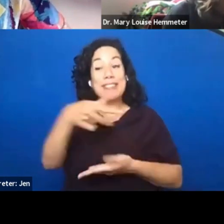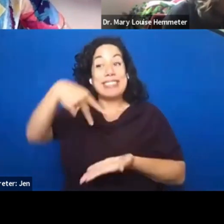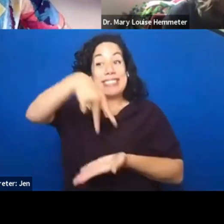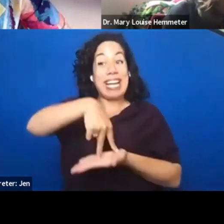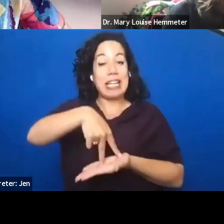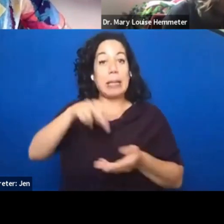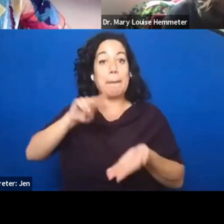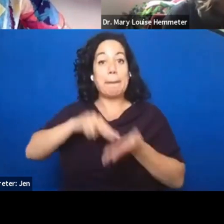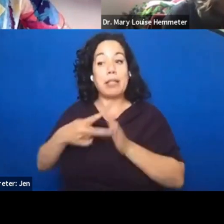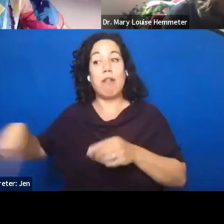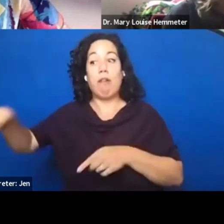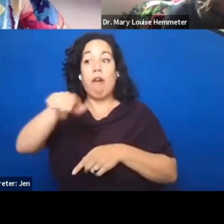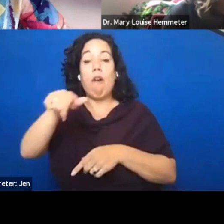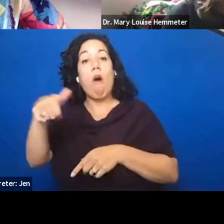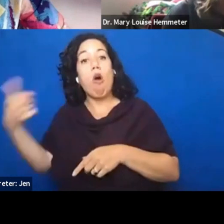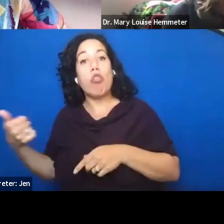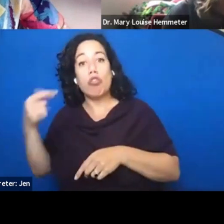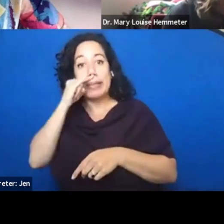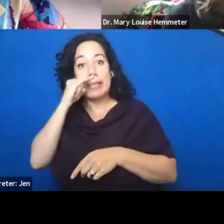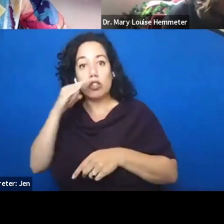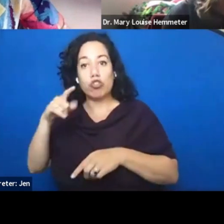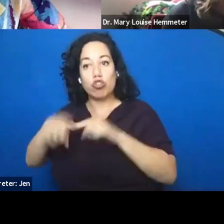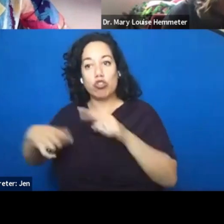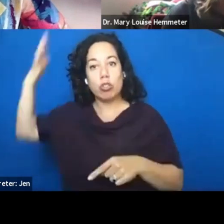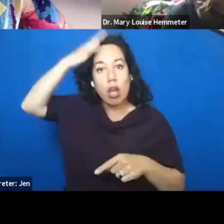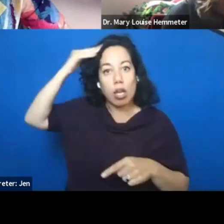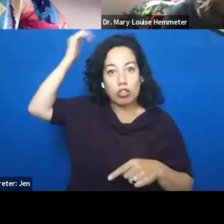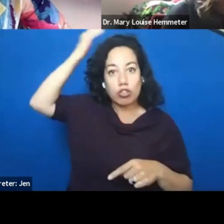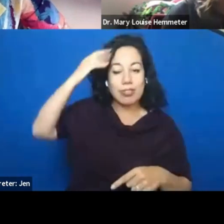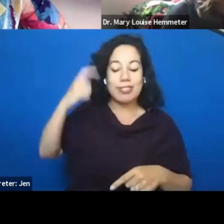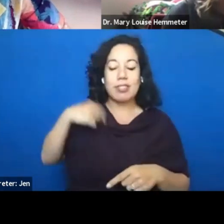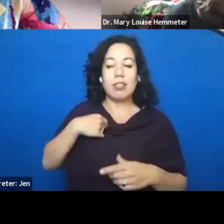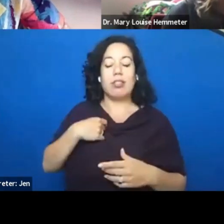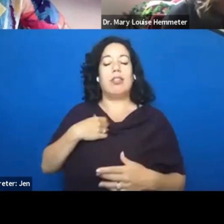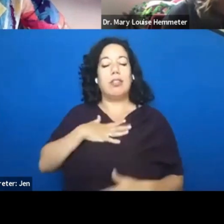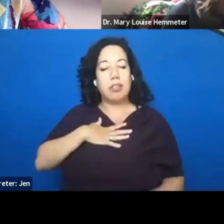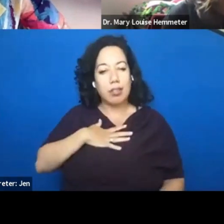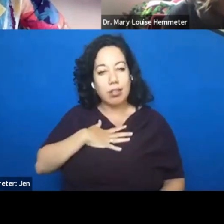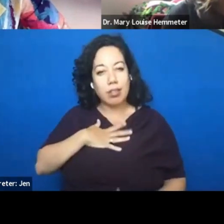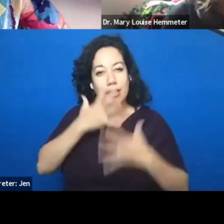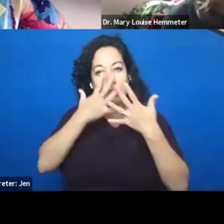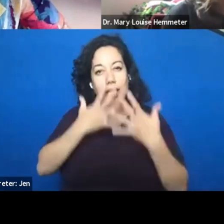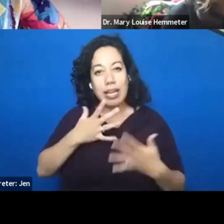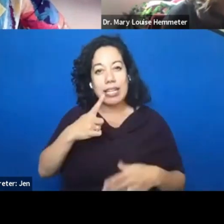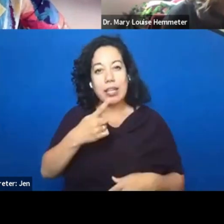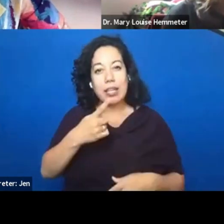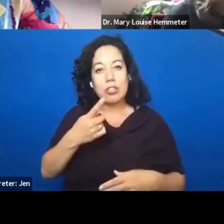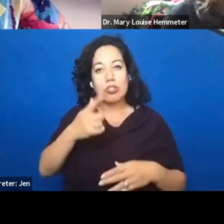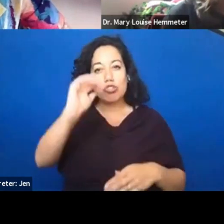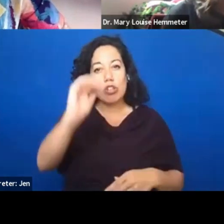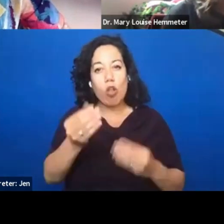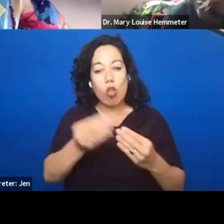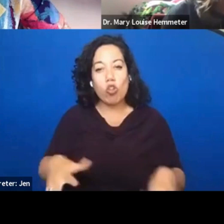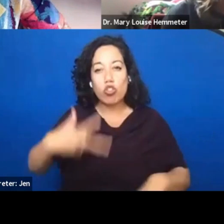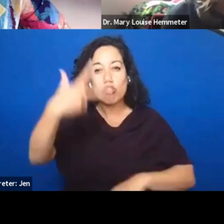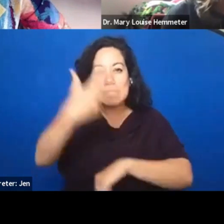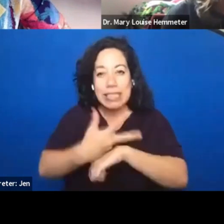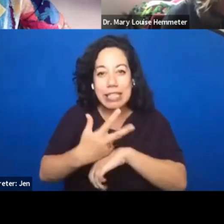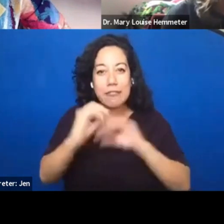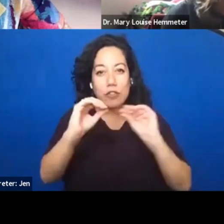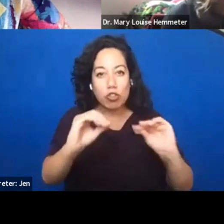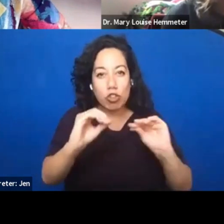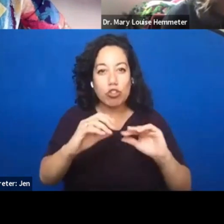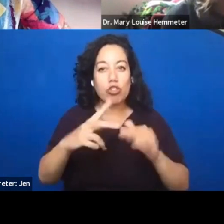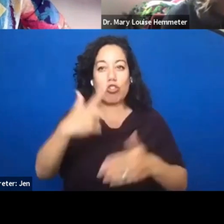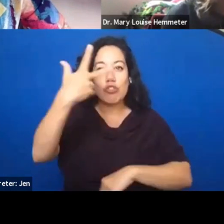head. And it just saddened me to know that this child lost 3 days of instruction, 3 days of